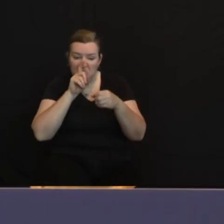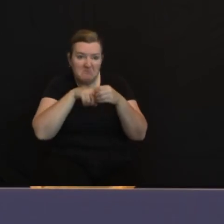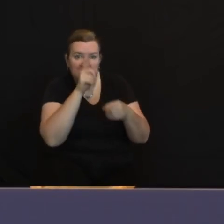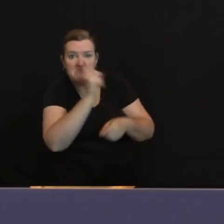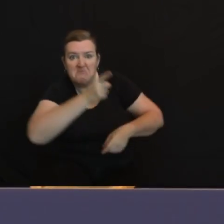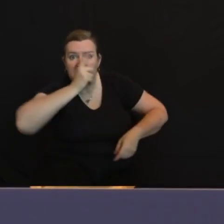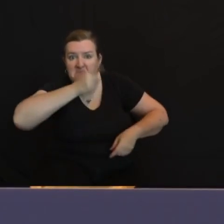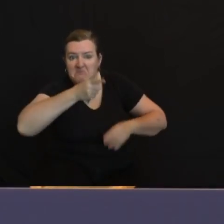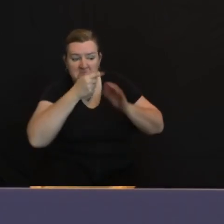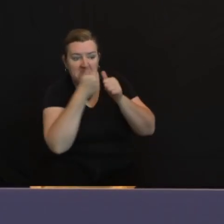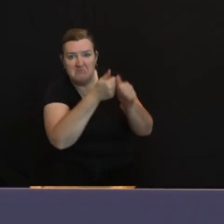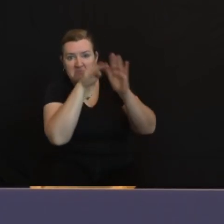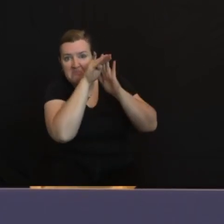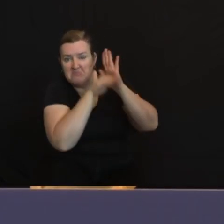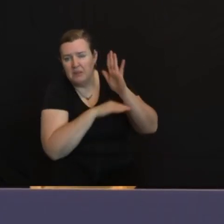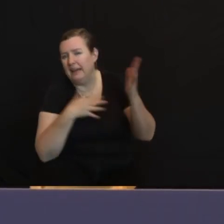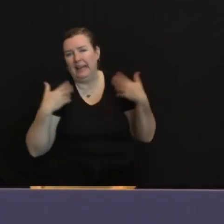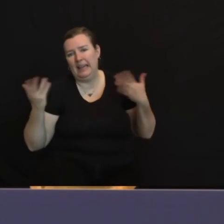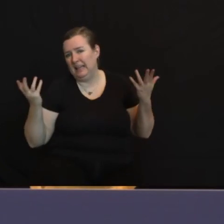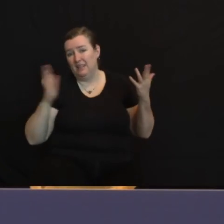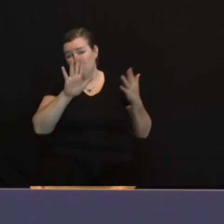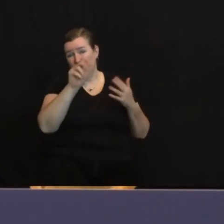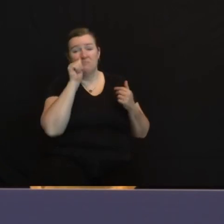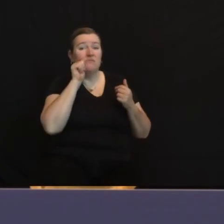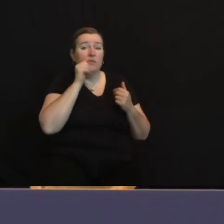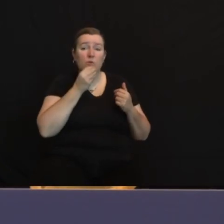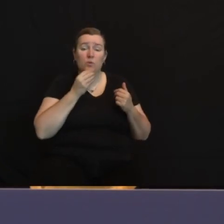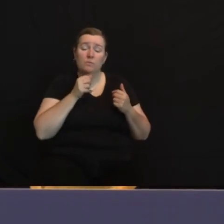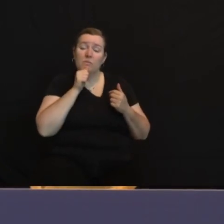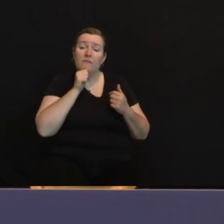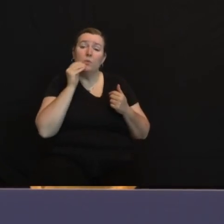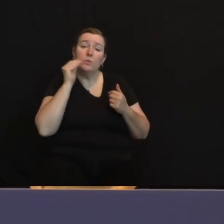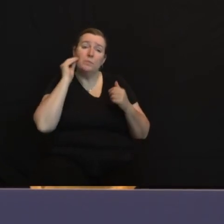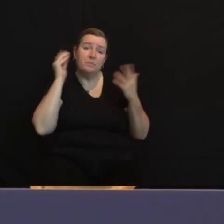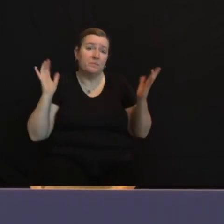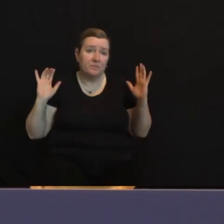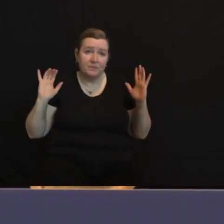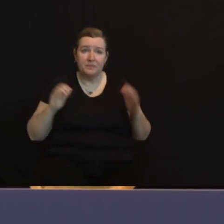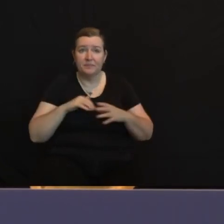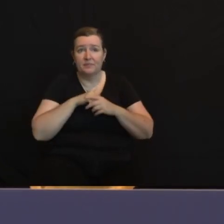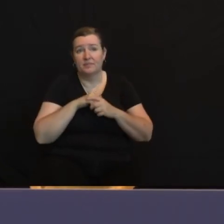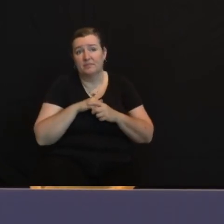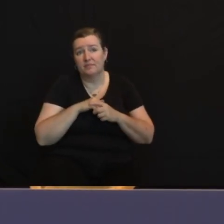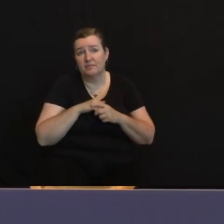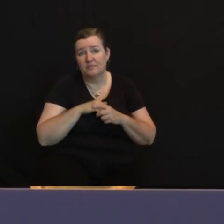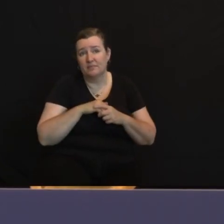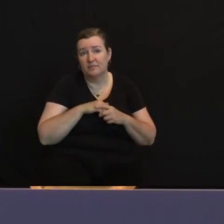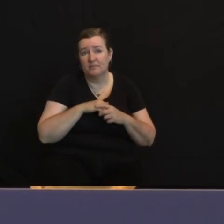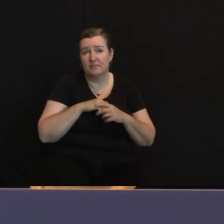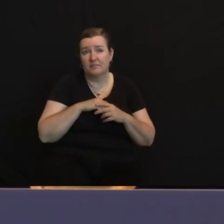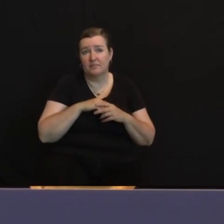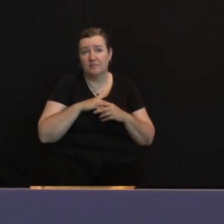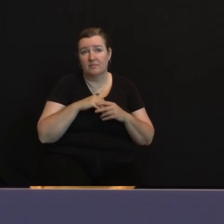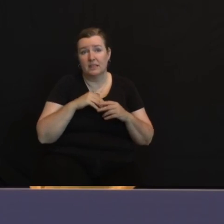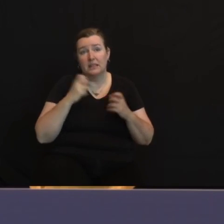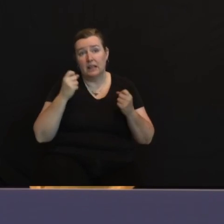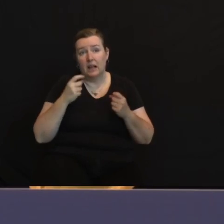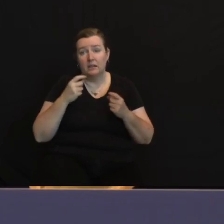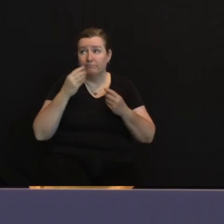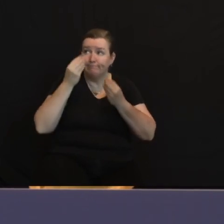reasonably enforce. This is for the president, this is for anybody in a position of responsibility. Words matter.